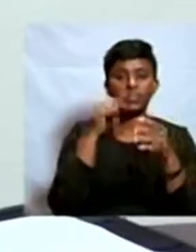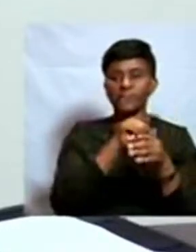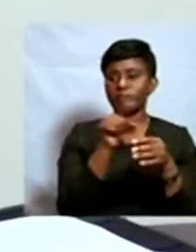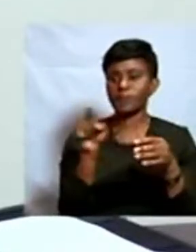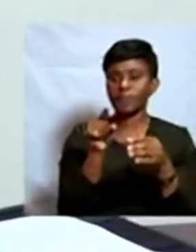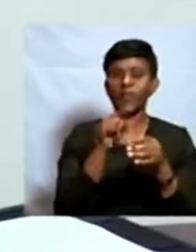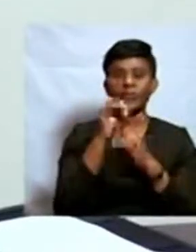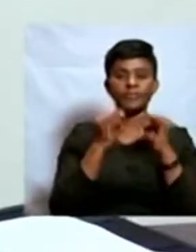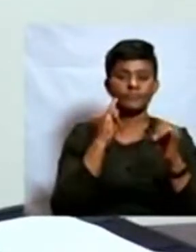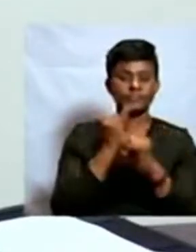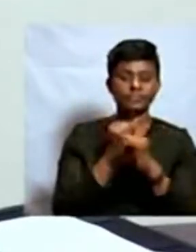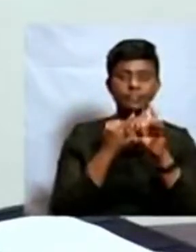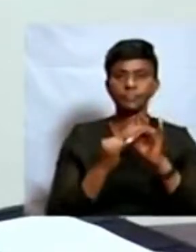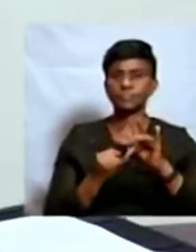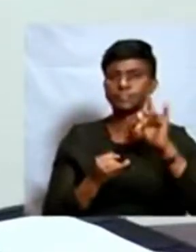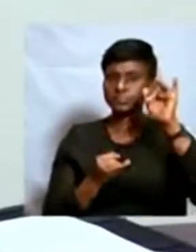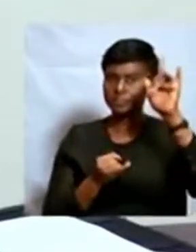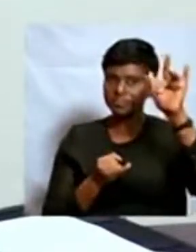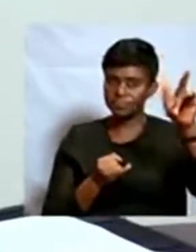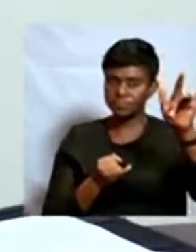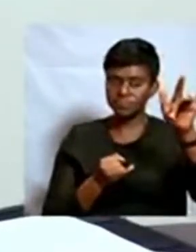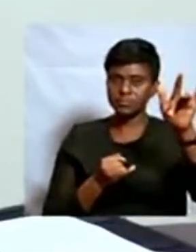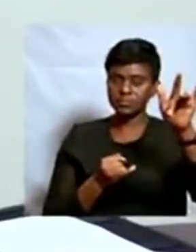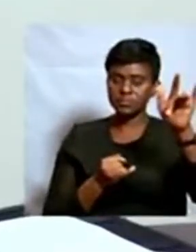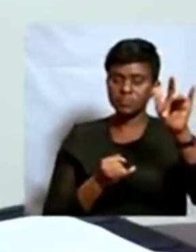these international